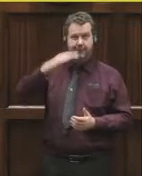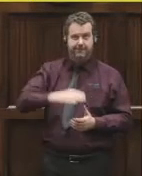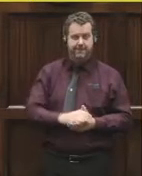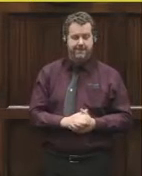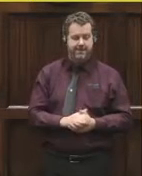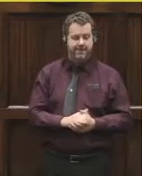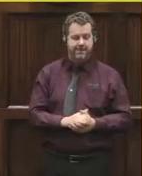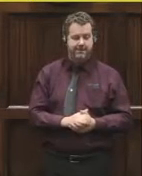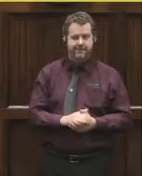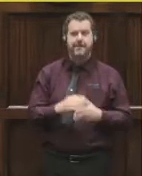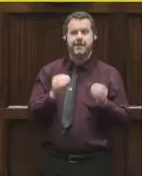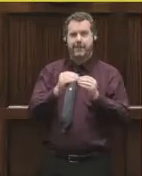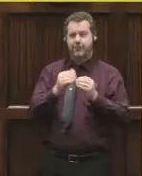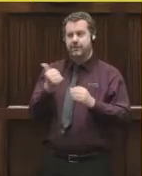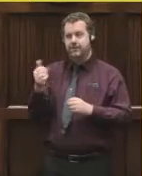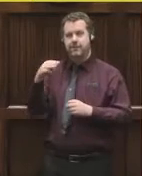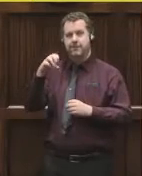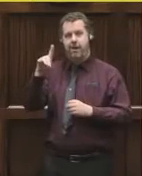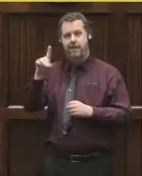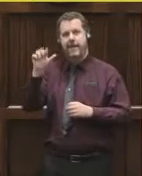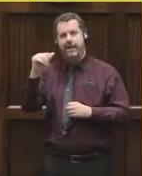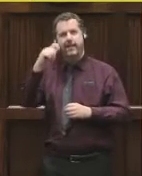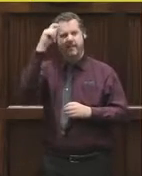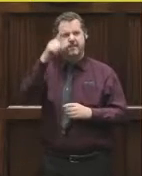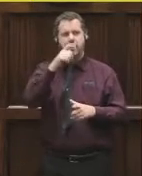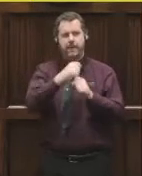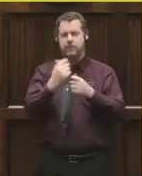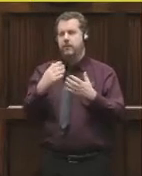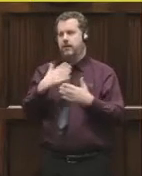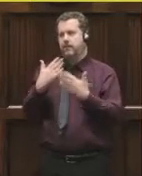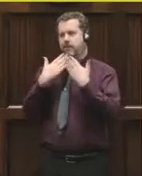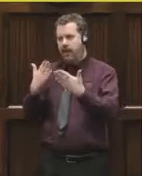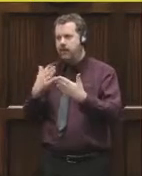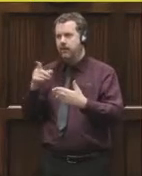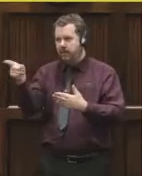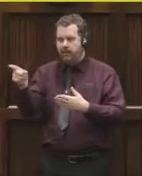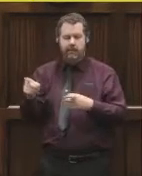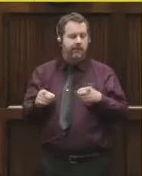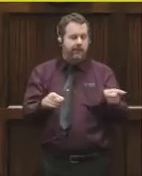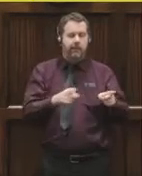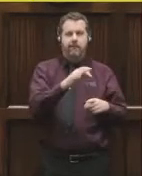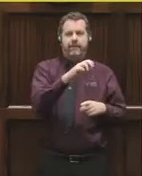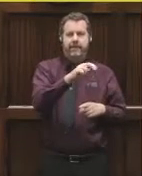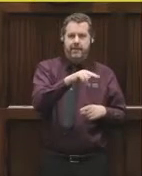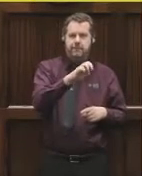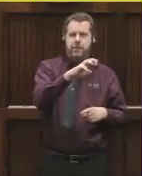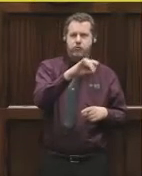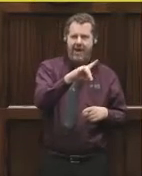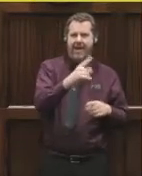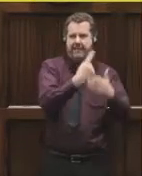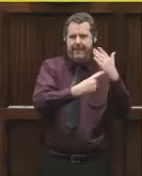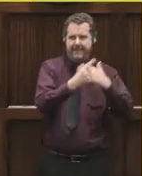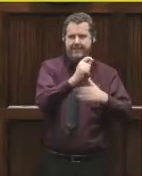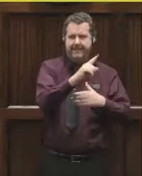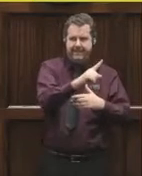Daly, August McColakia, Chakta, now Splach, Fanny McGrath, August Fohanian